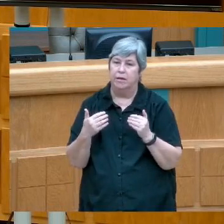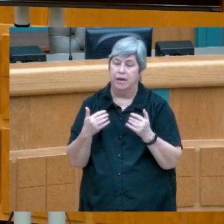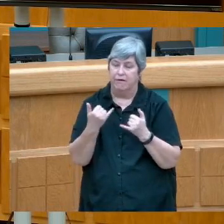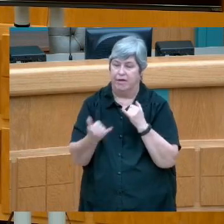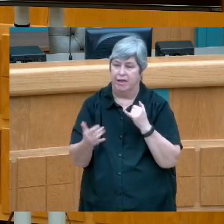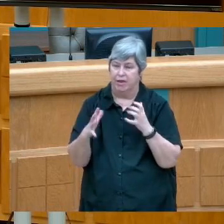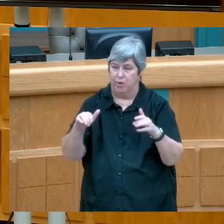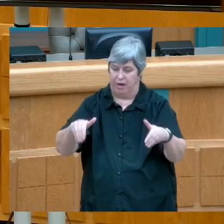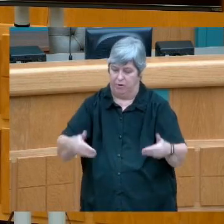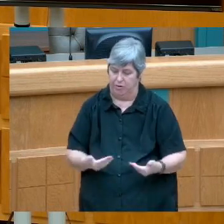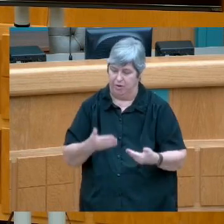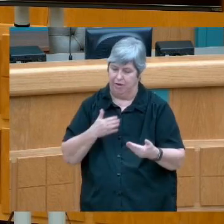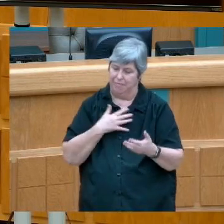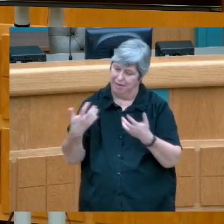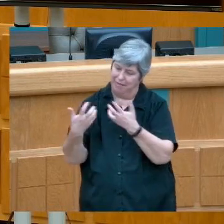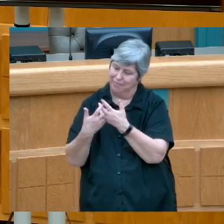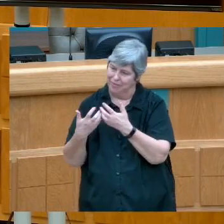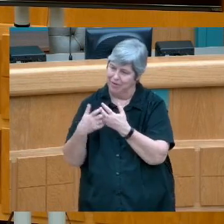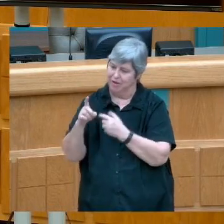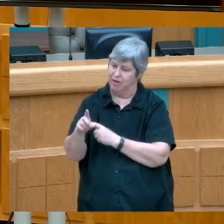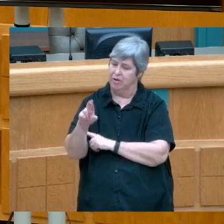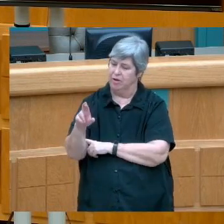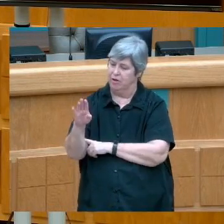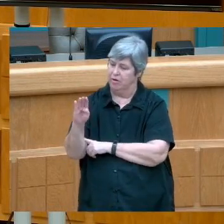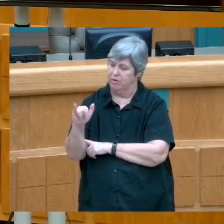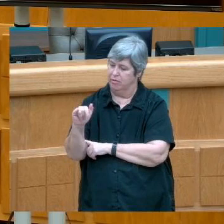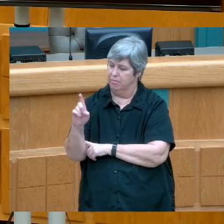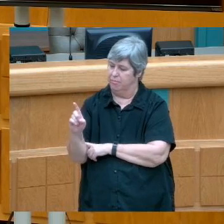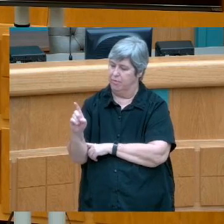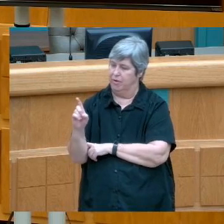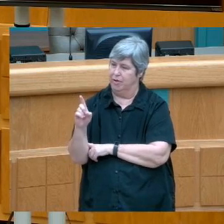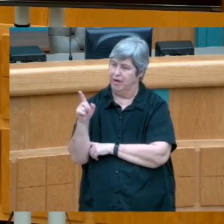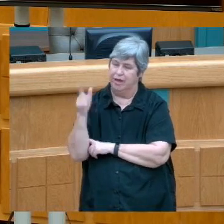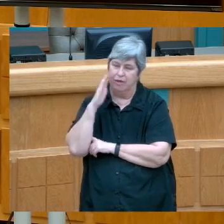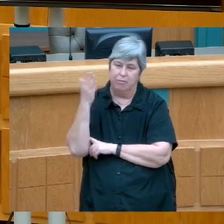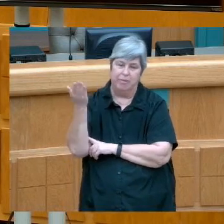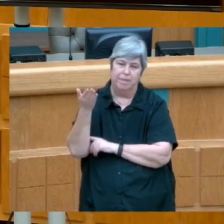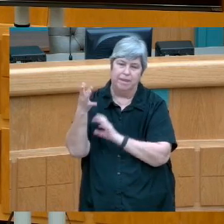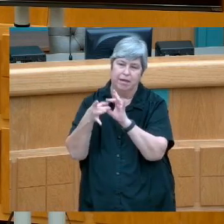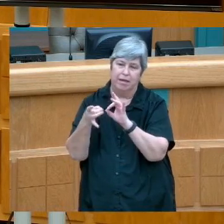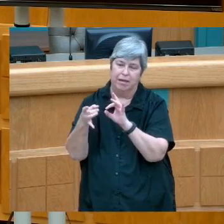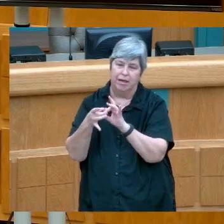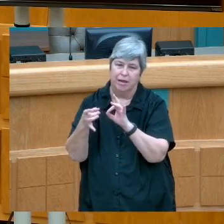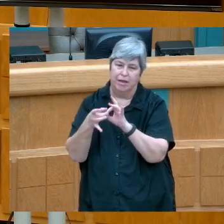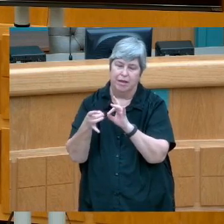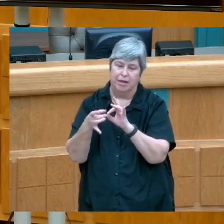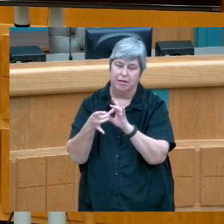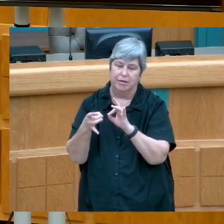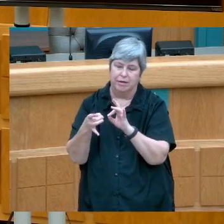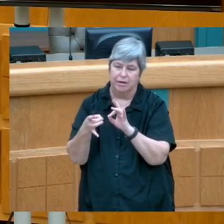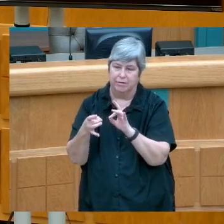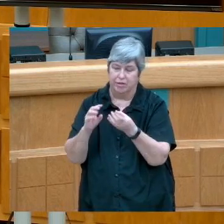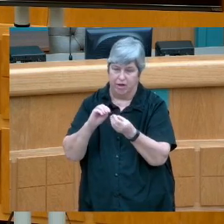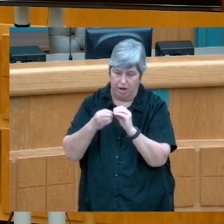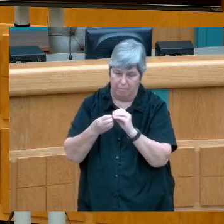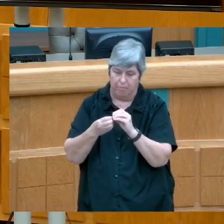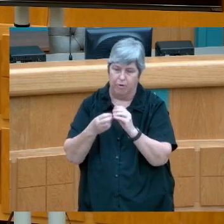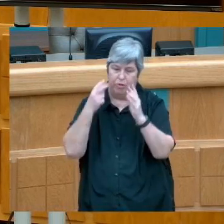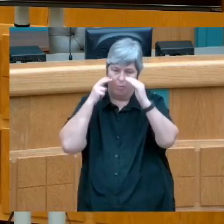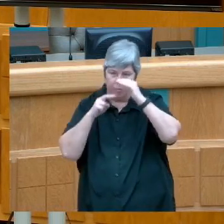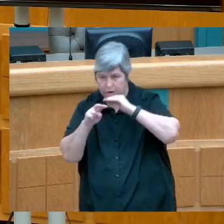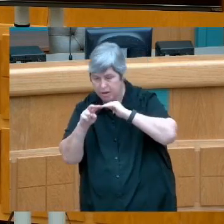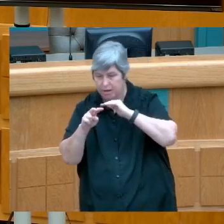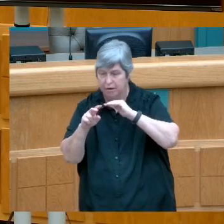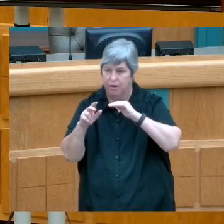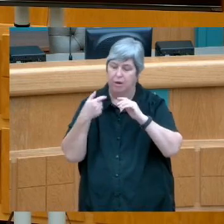Finally, I'm going to introduce my colleague, Dr. Bird. He's going to talk about the numbers, the predictions. We're